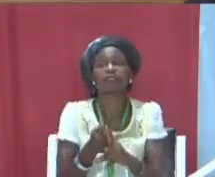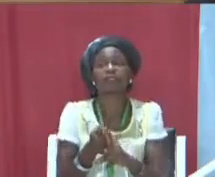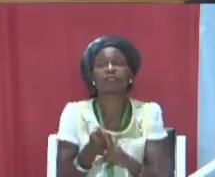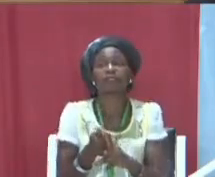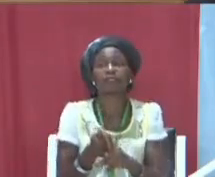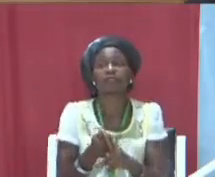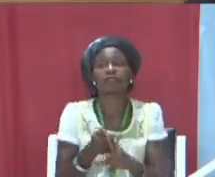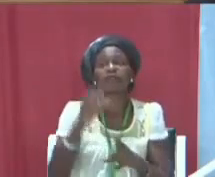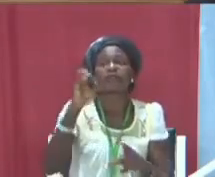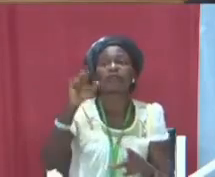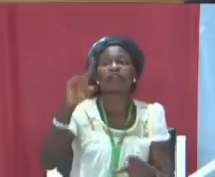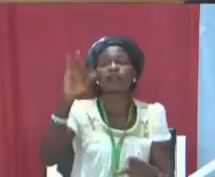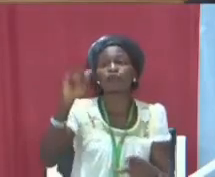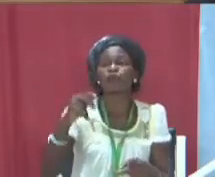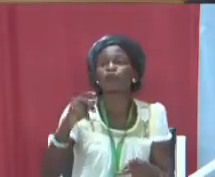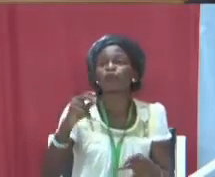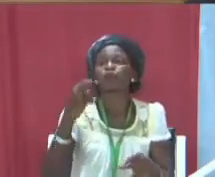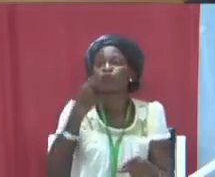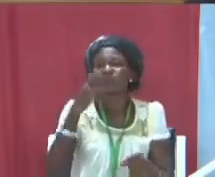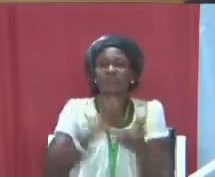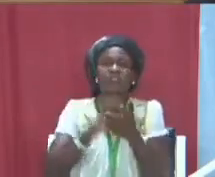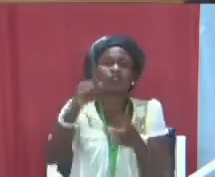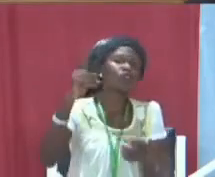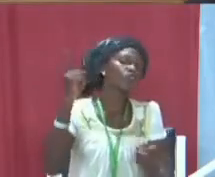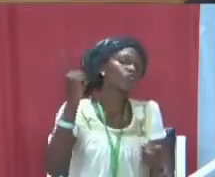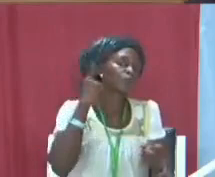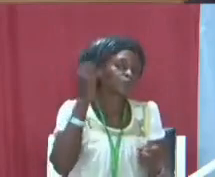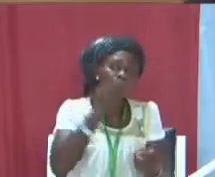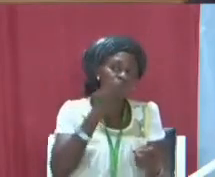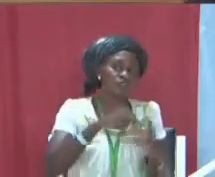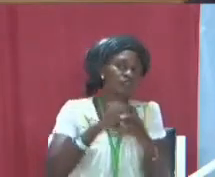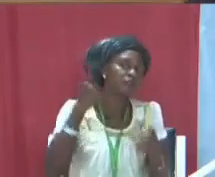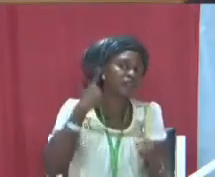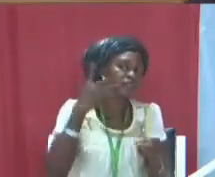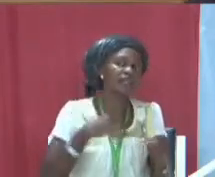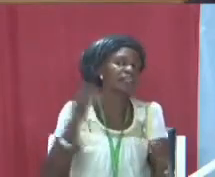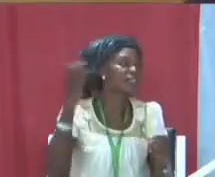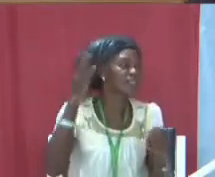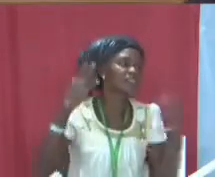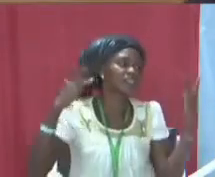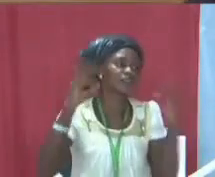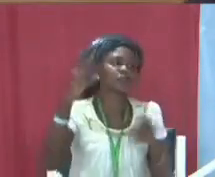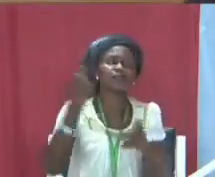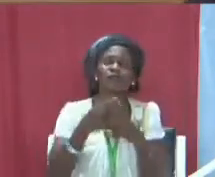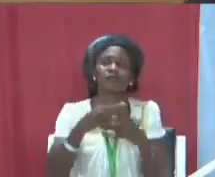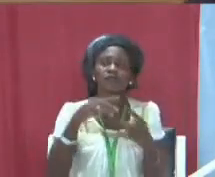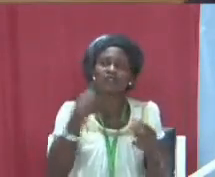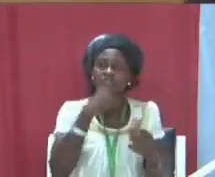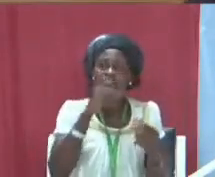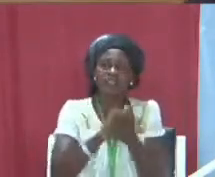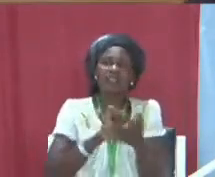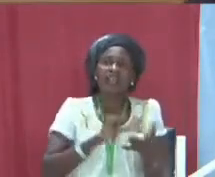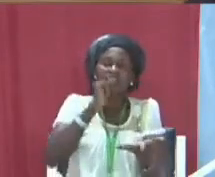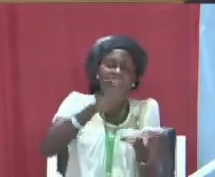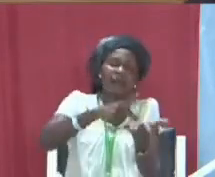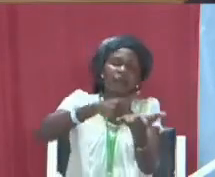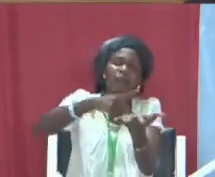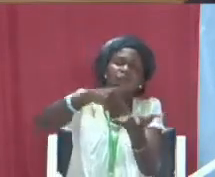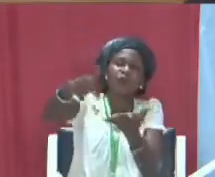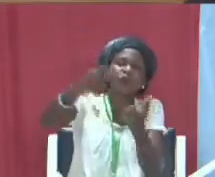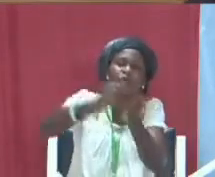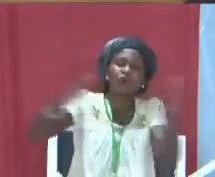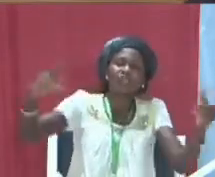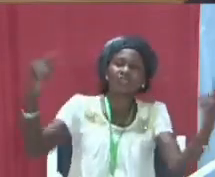Elihu told him, you have spoken in my hearing, and I have heard the sound of your words, saying, I am pure without